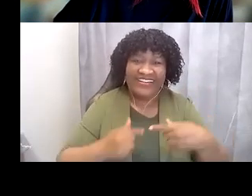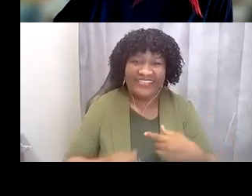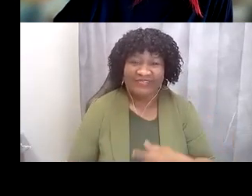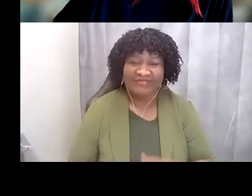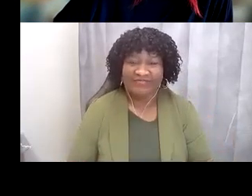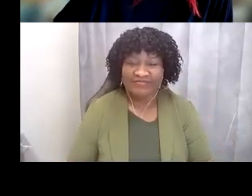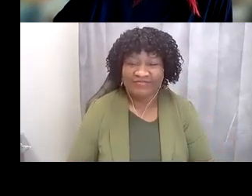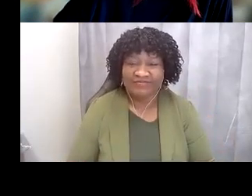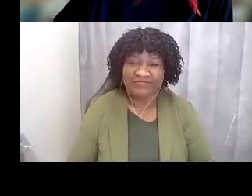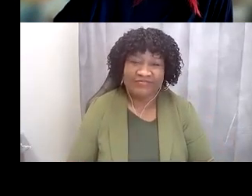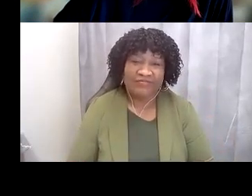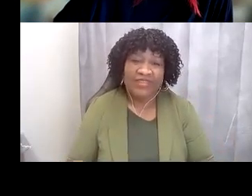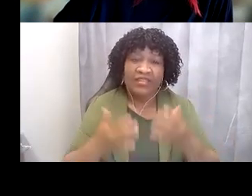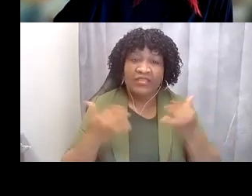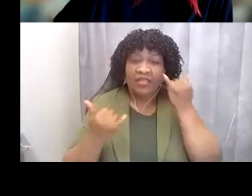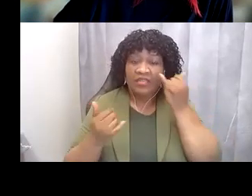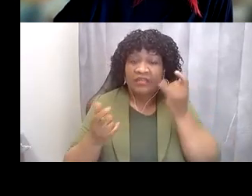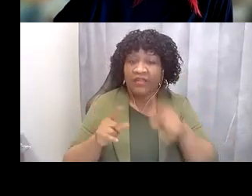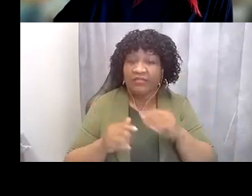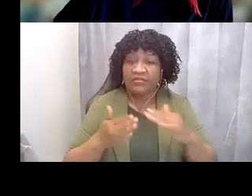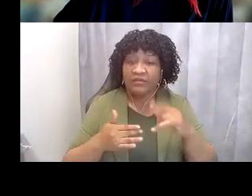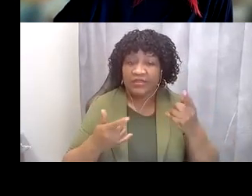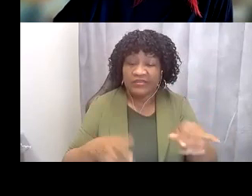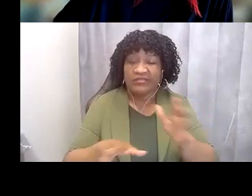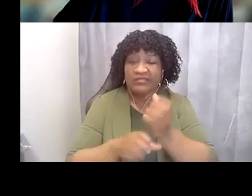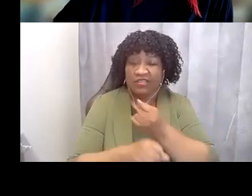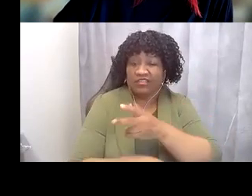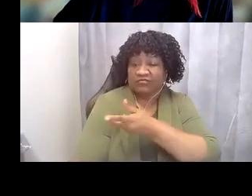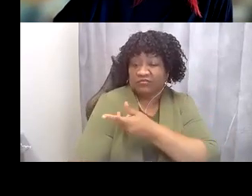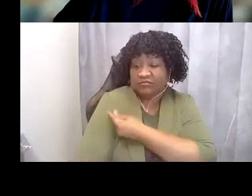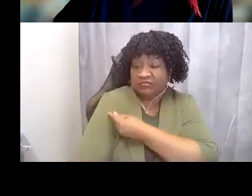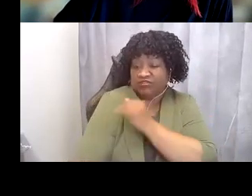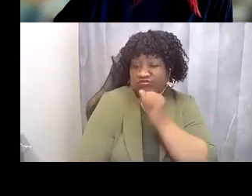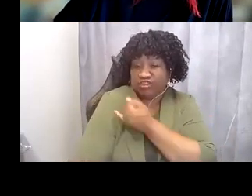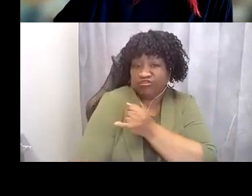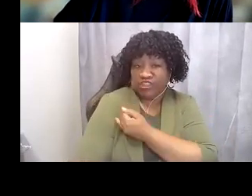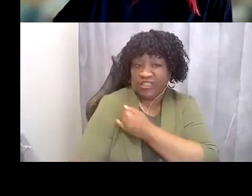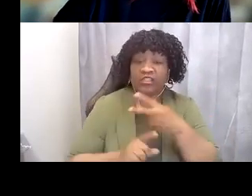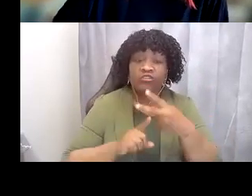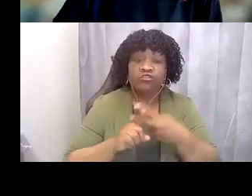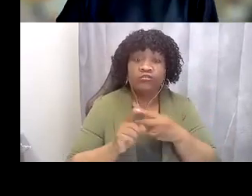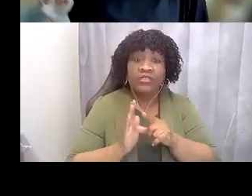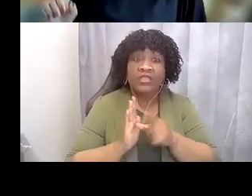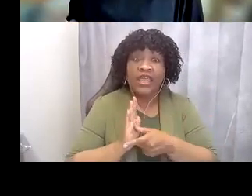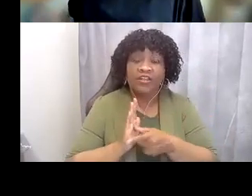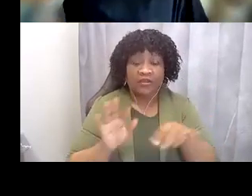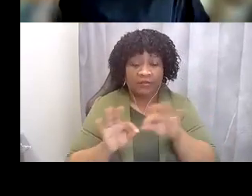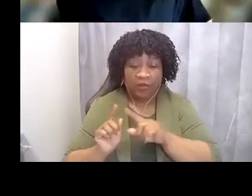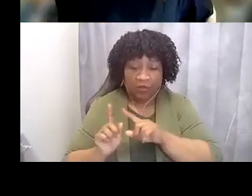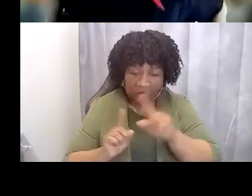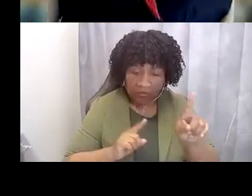Going back. All right. So if somebody did get Johnson & Johnson, they just 2 months later want to go and